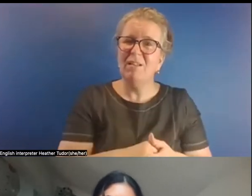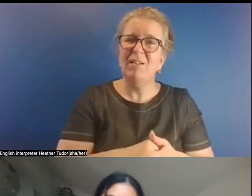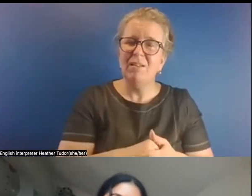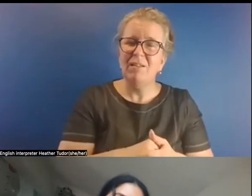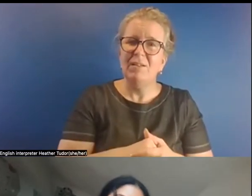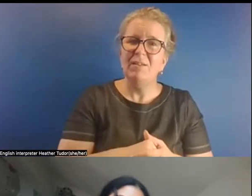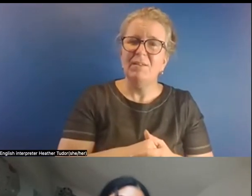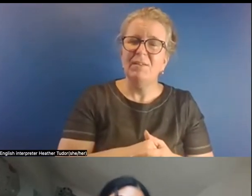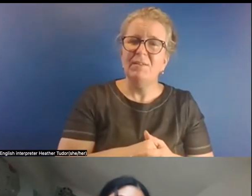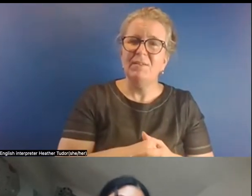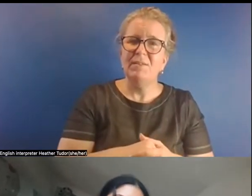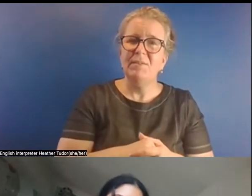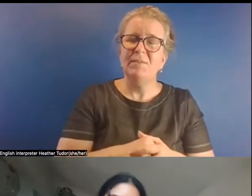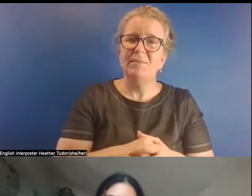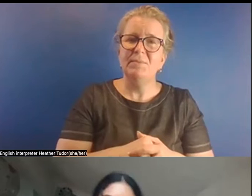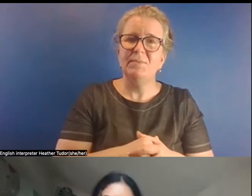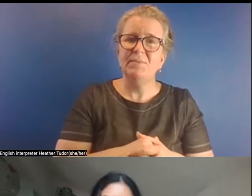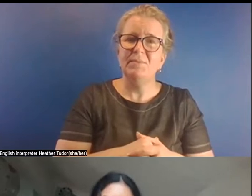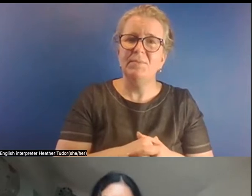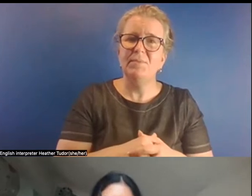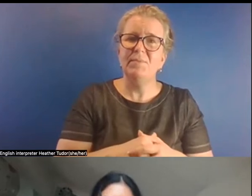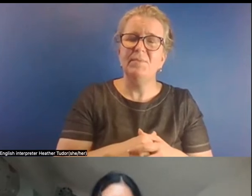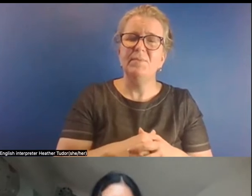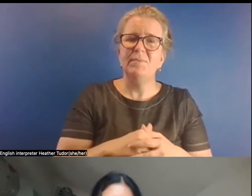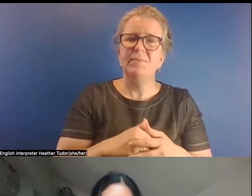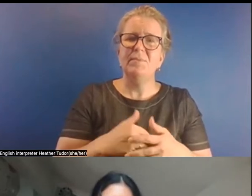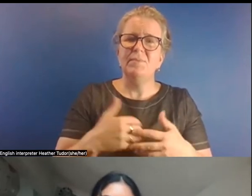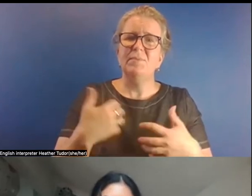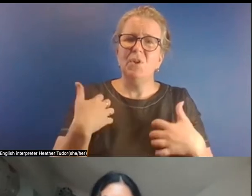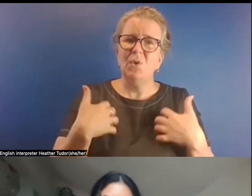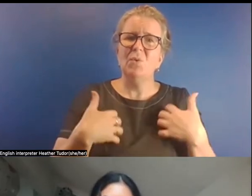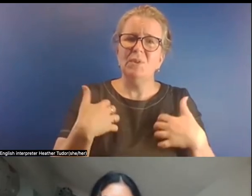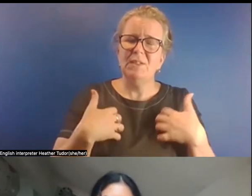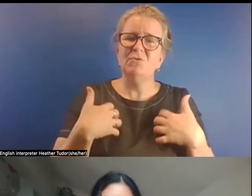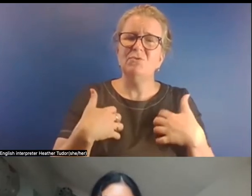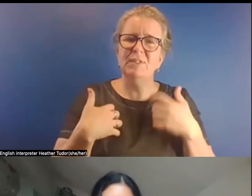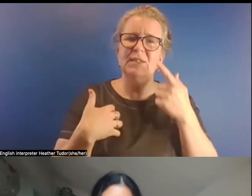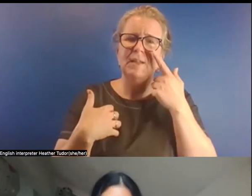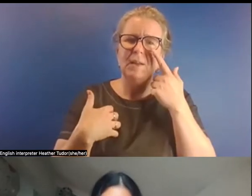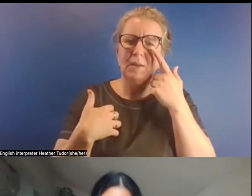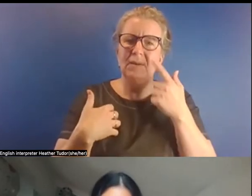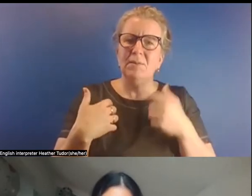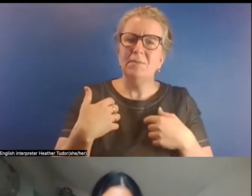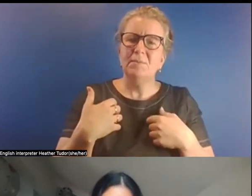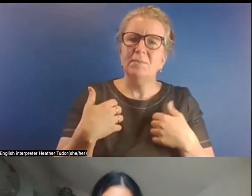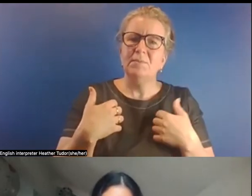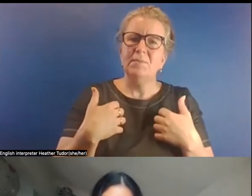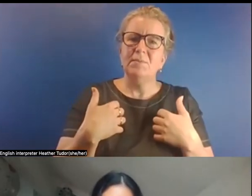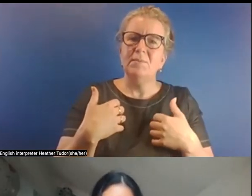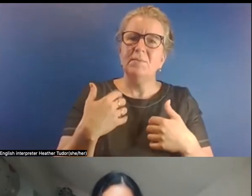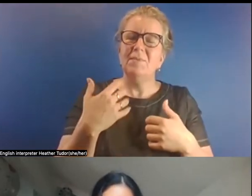it's interesting how there are systems which are kept in place to justify